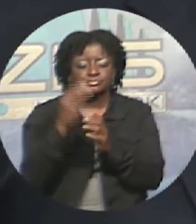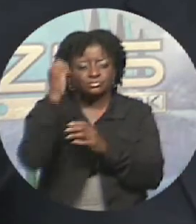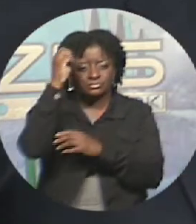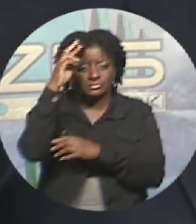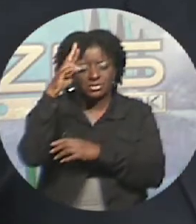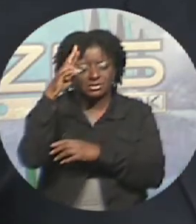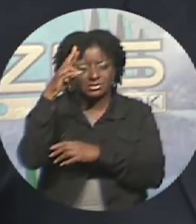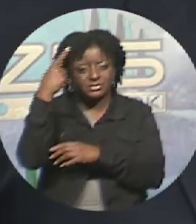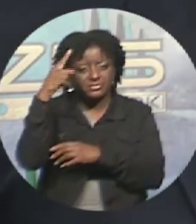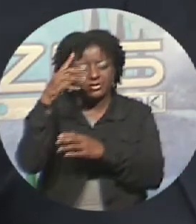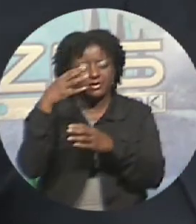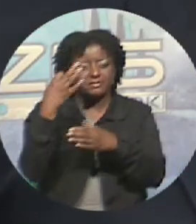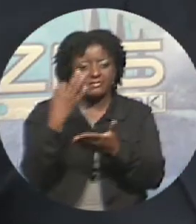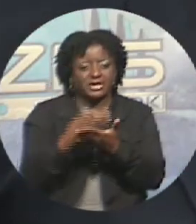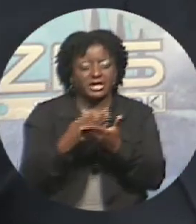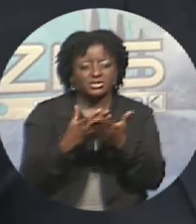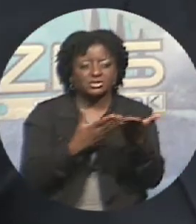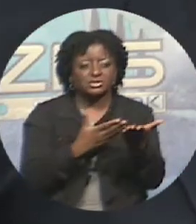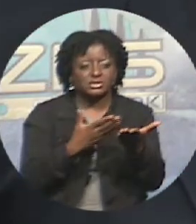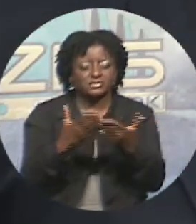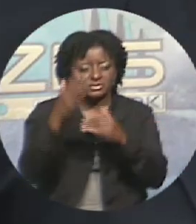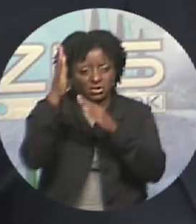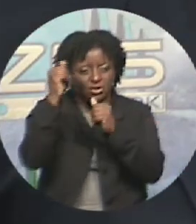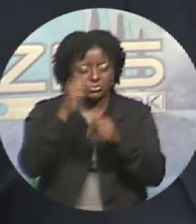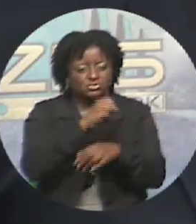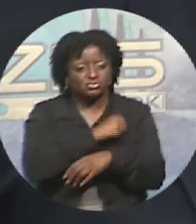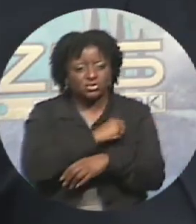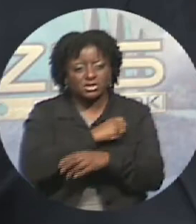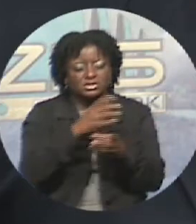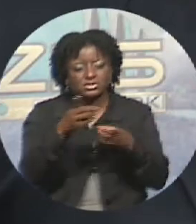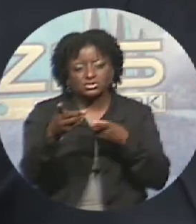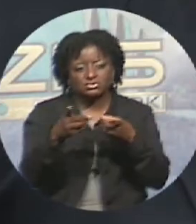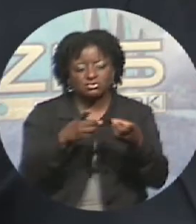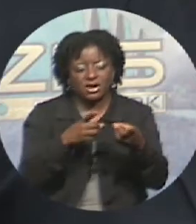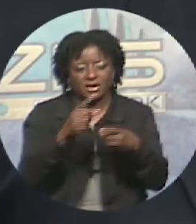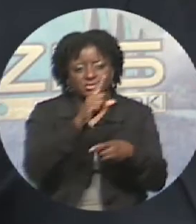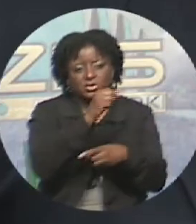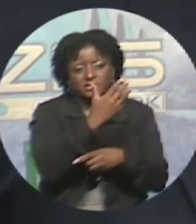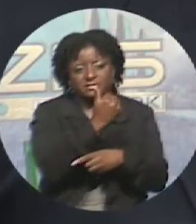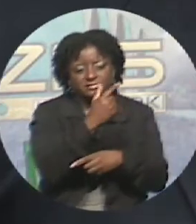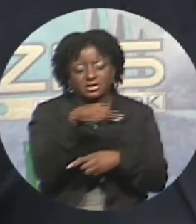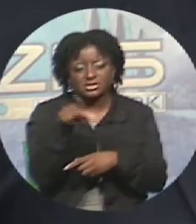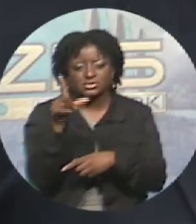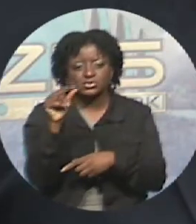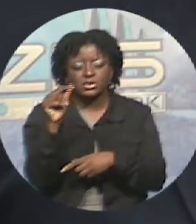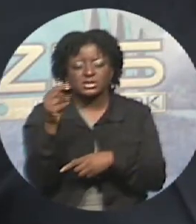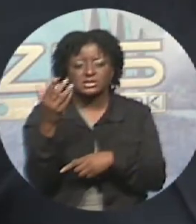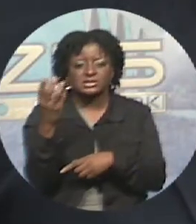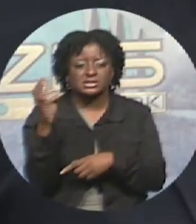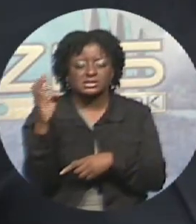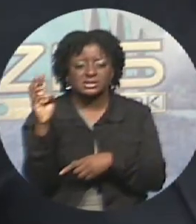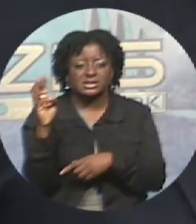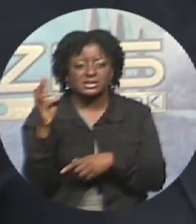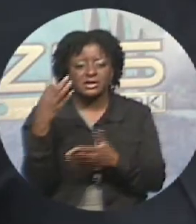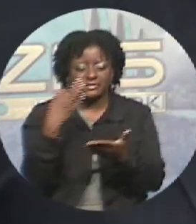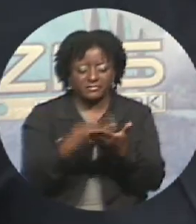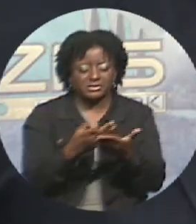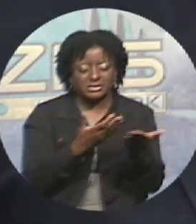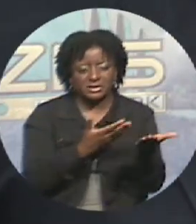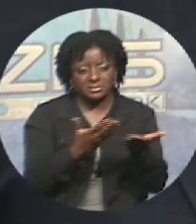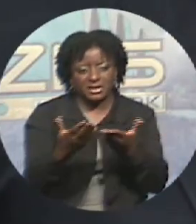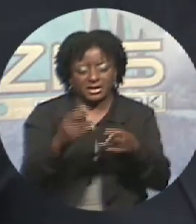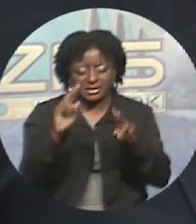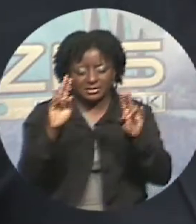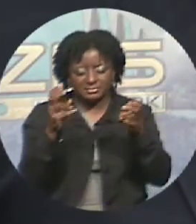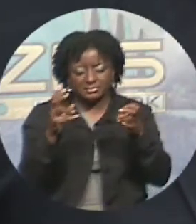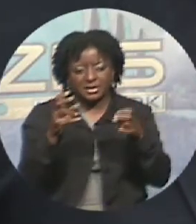Financial Services, the Honourable Hope Strawn, described the 2015-2016 fiscal plan as a people's budget, noting that